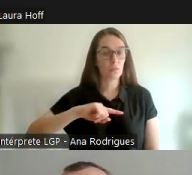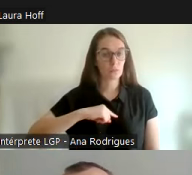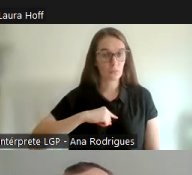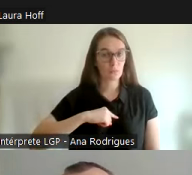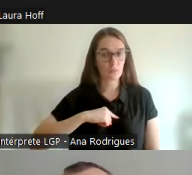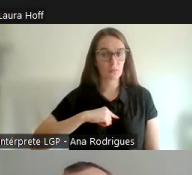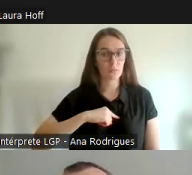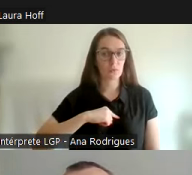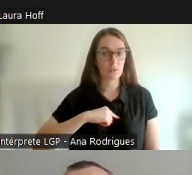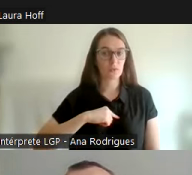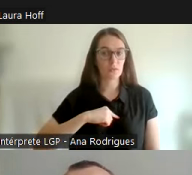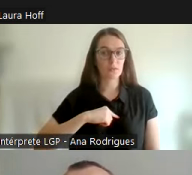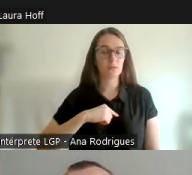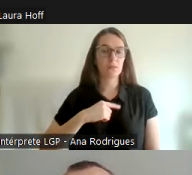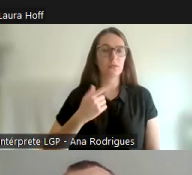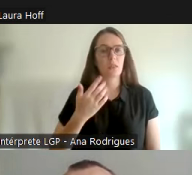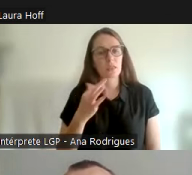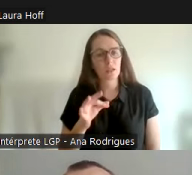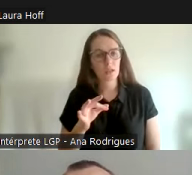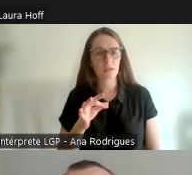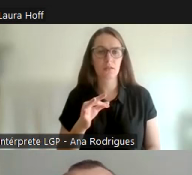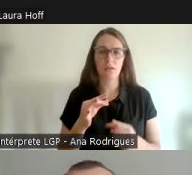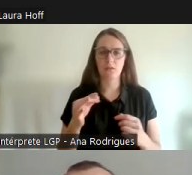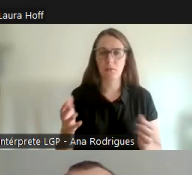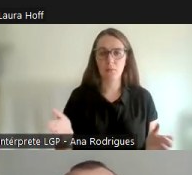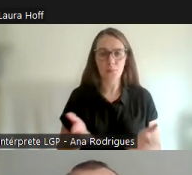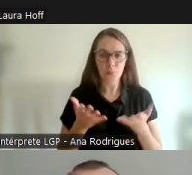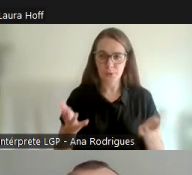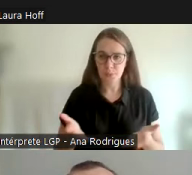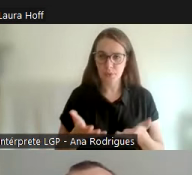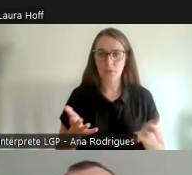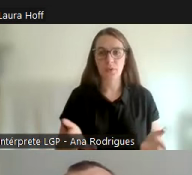are trying to promote this